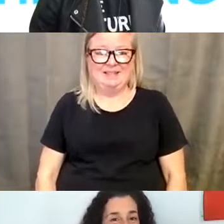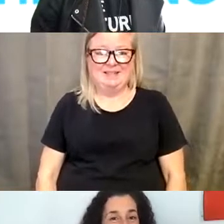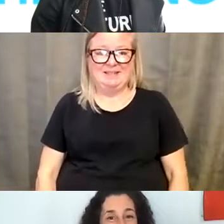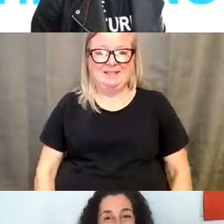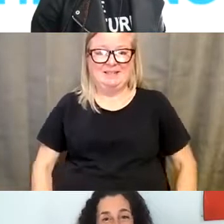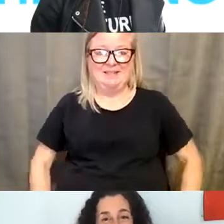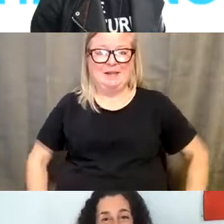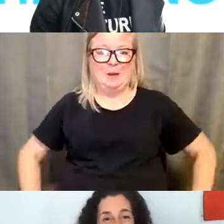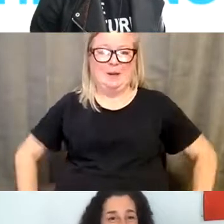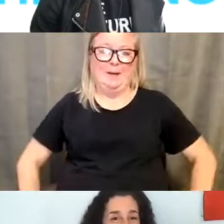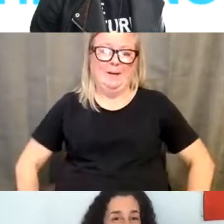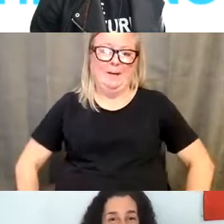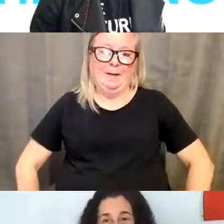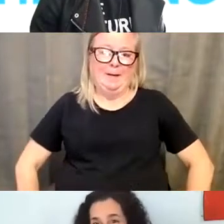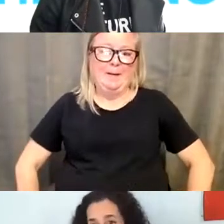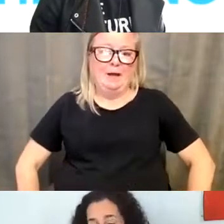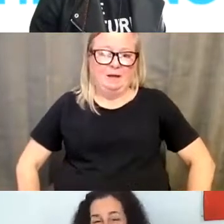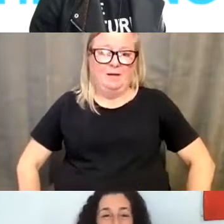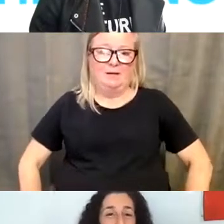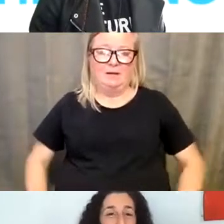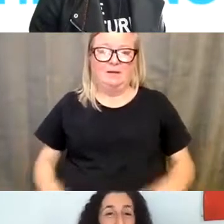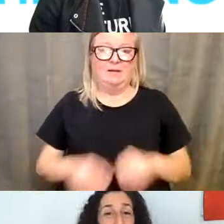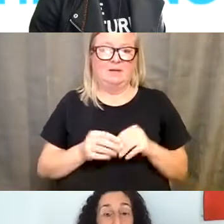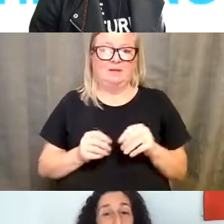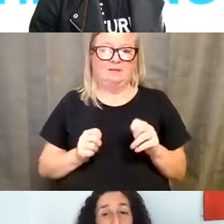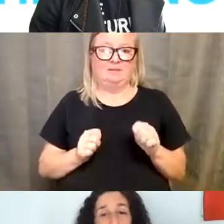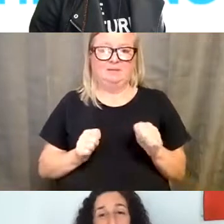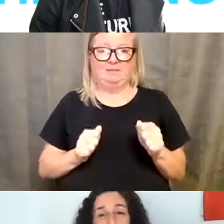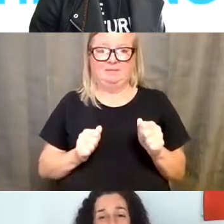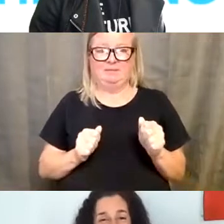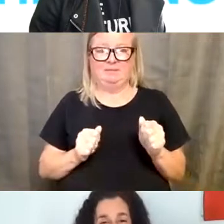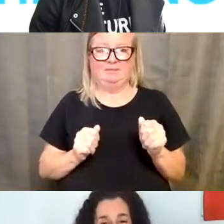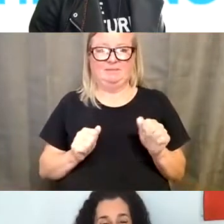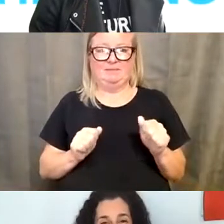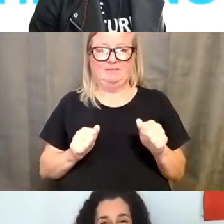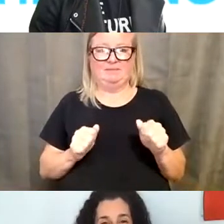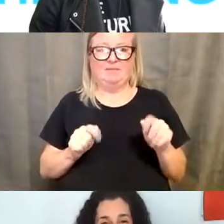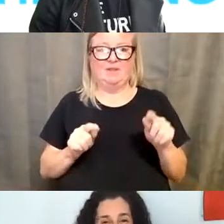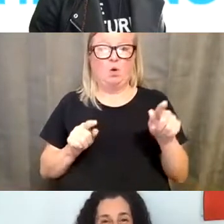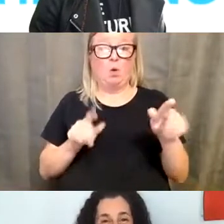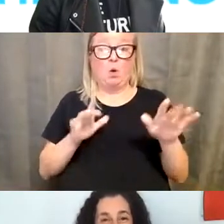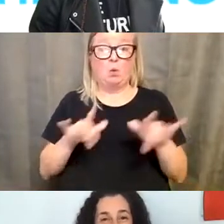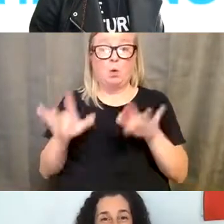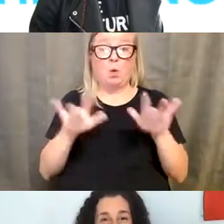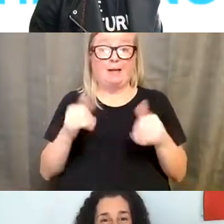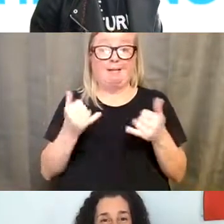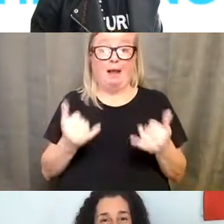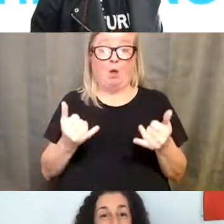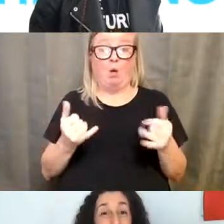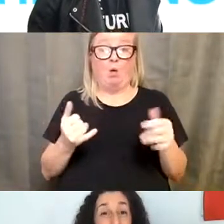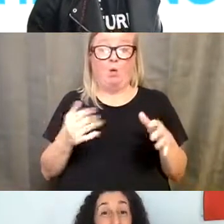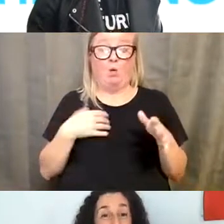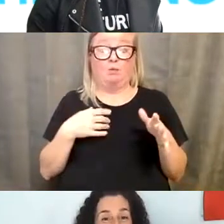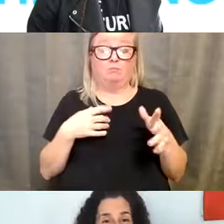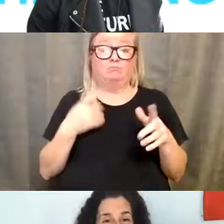Anyway, but we will get started any minute. Thank you all who arrived early. We were just doing a little getting prepared